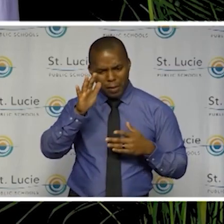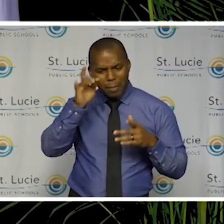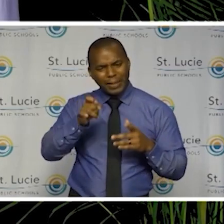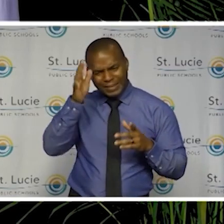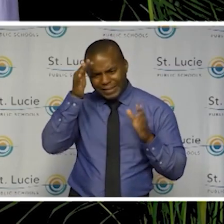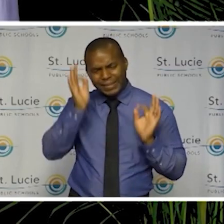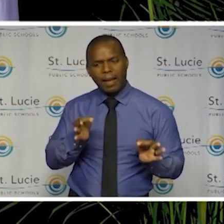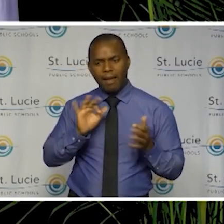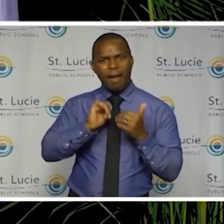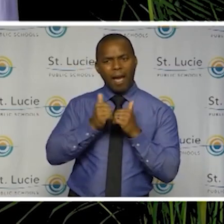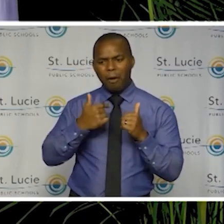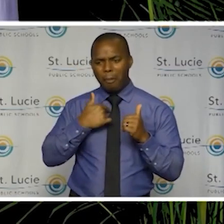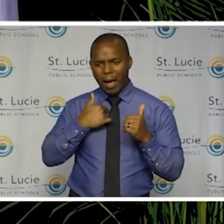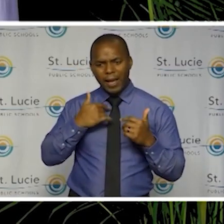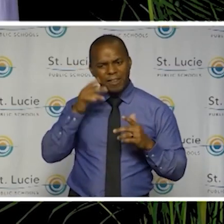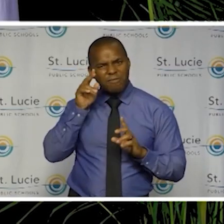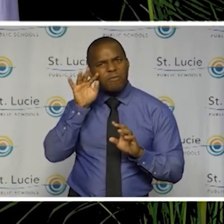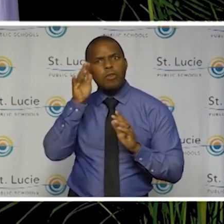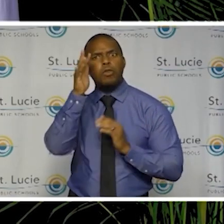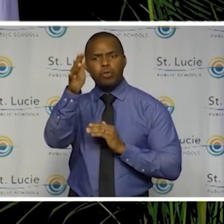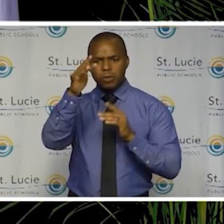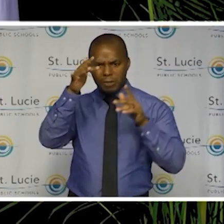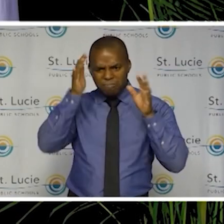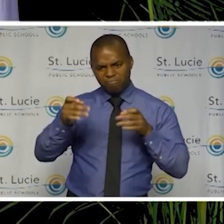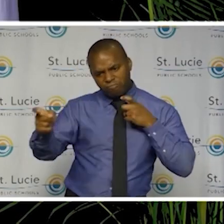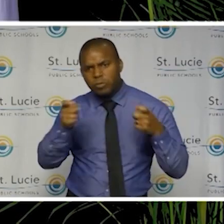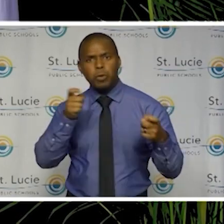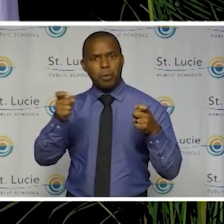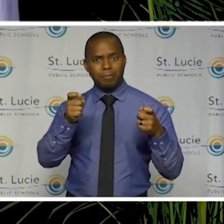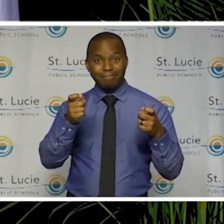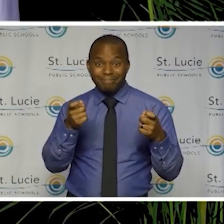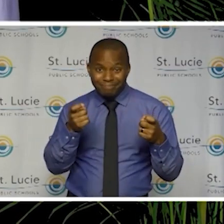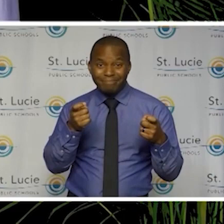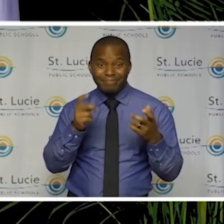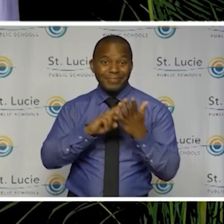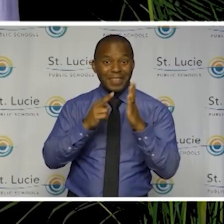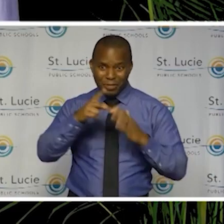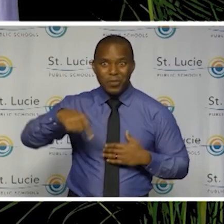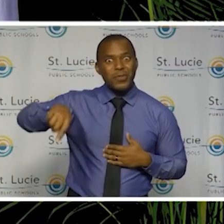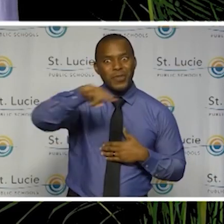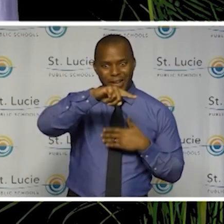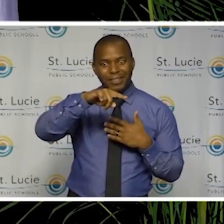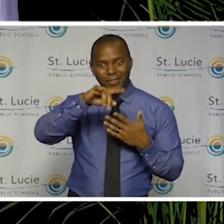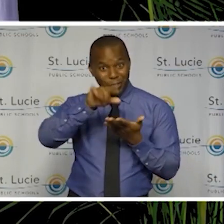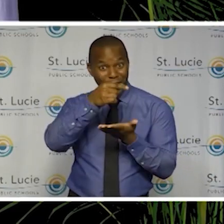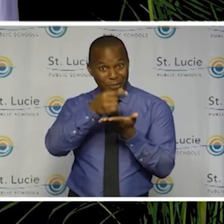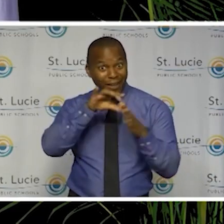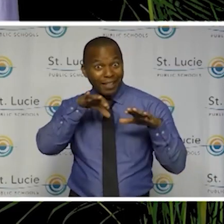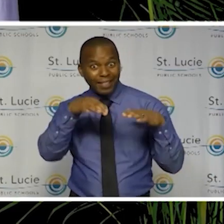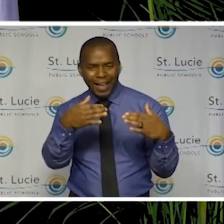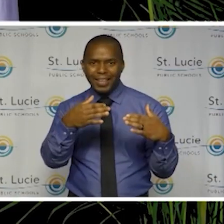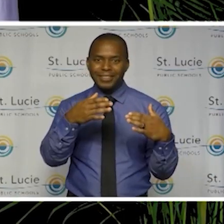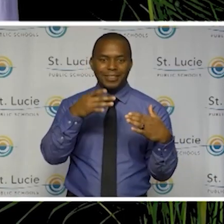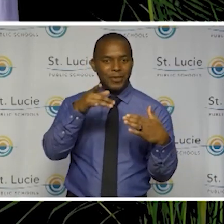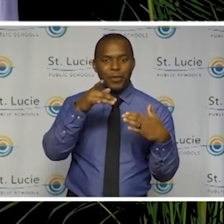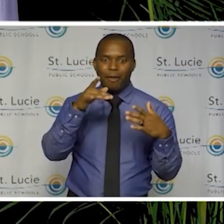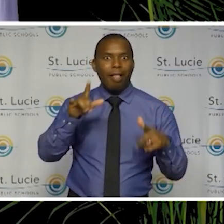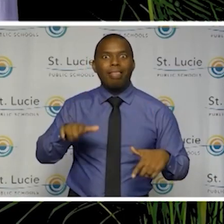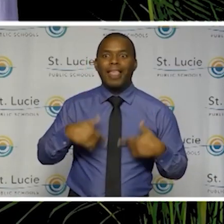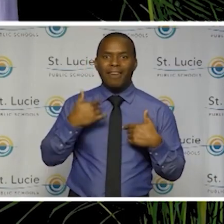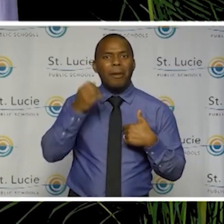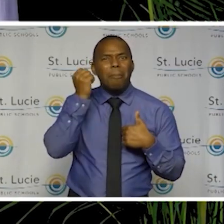our own fate. End of quotes. So, graduates, throughout your lifetime, and even before you were born, there have been many